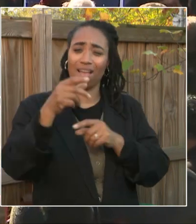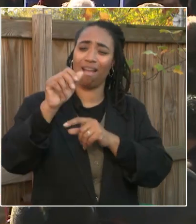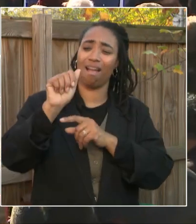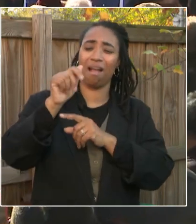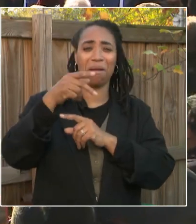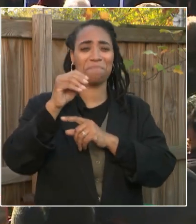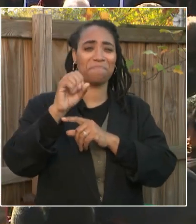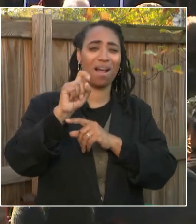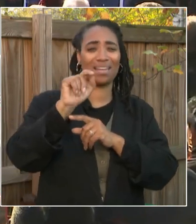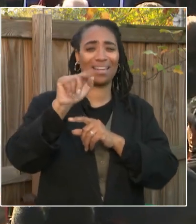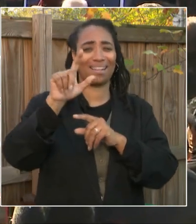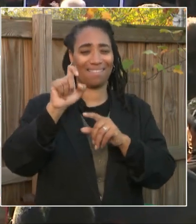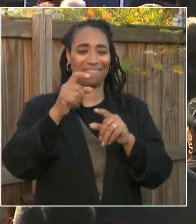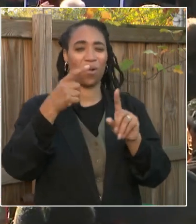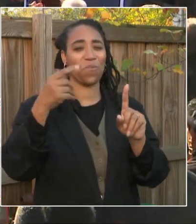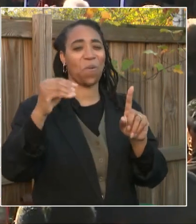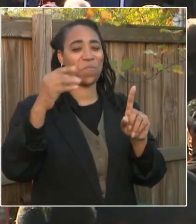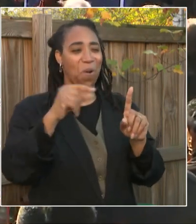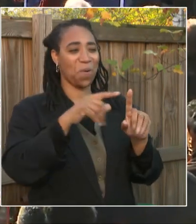Moten.